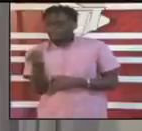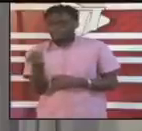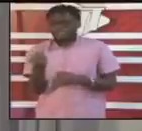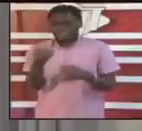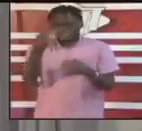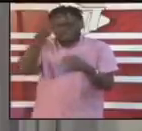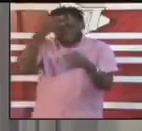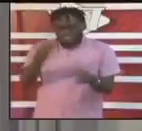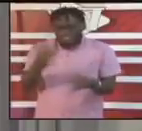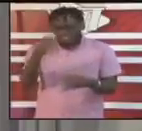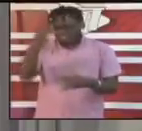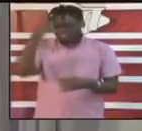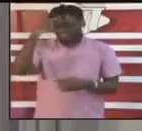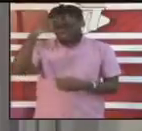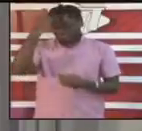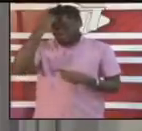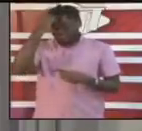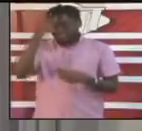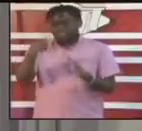to show